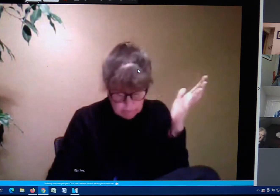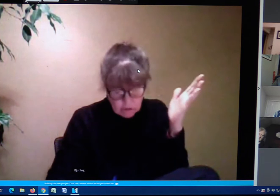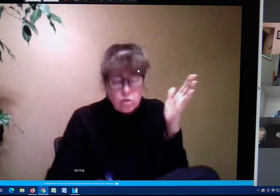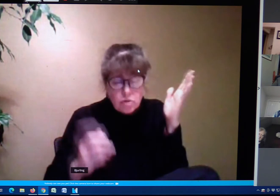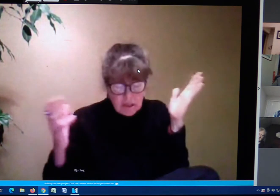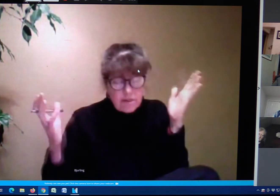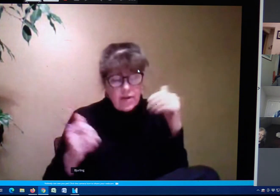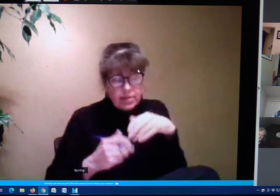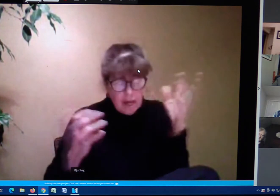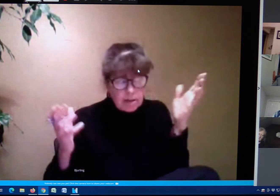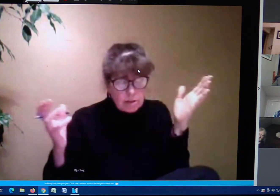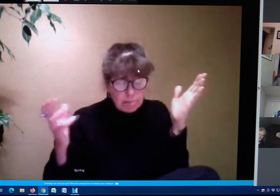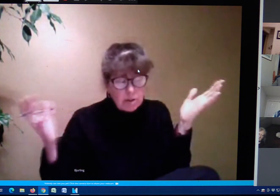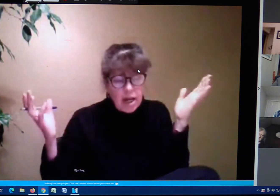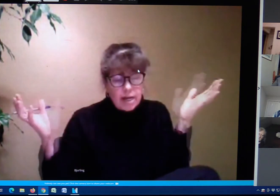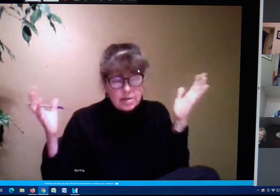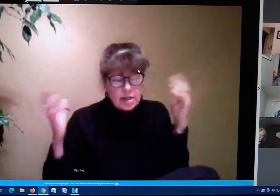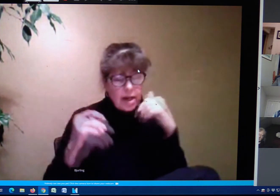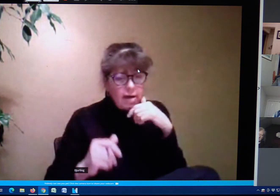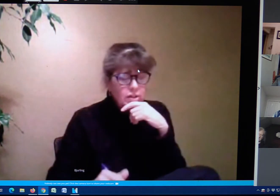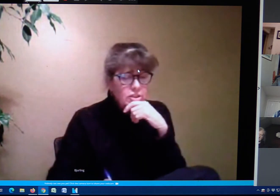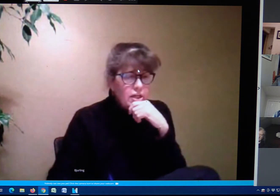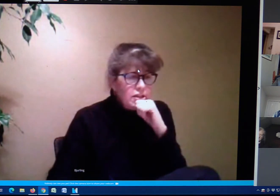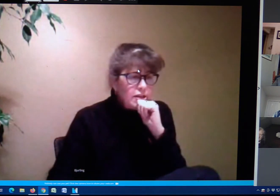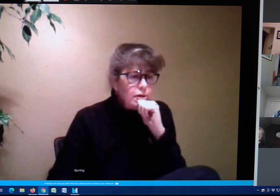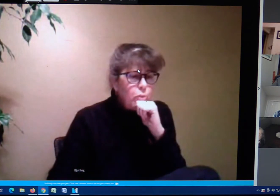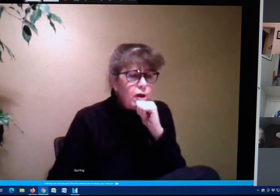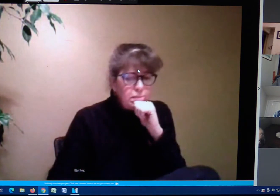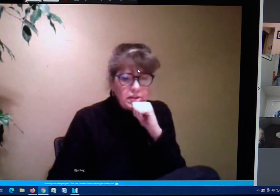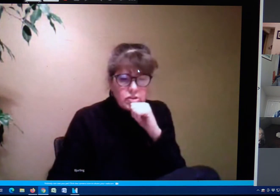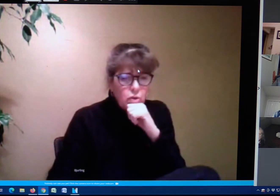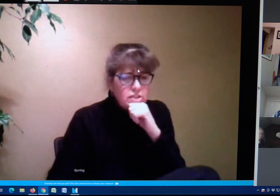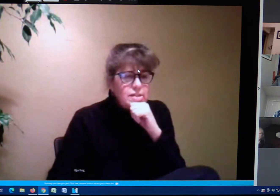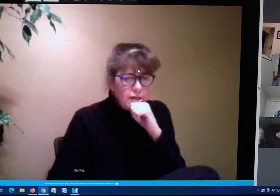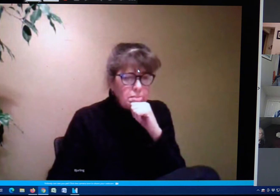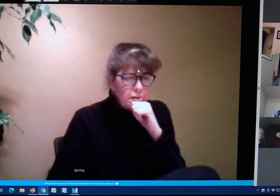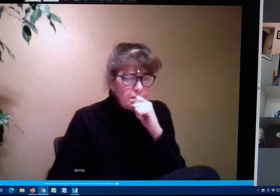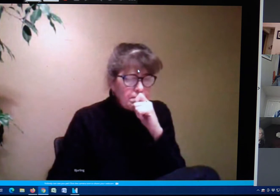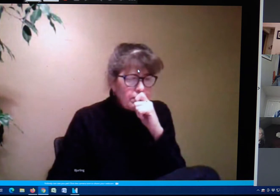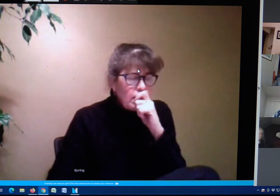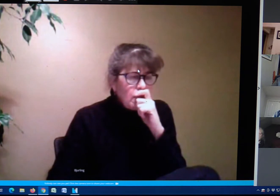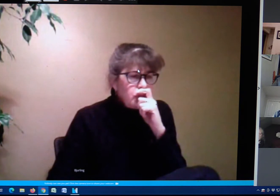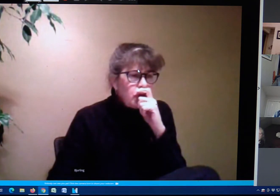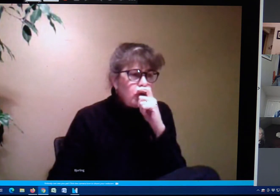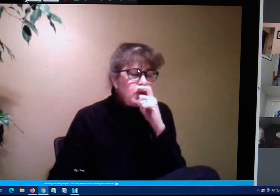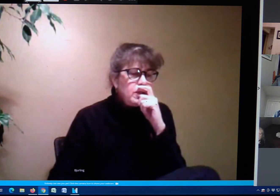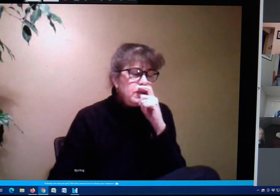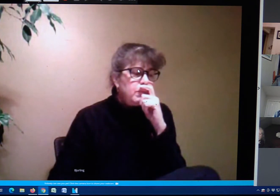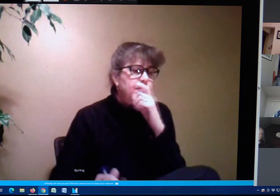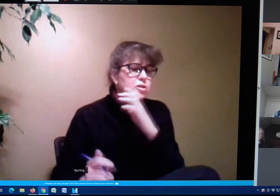and they use 75 gallons per day, the state average, that their water bill is going to double.